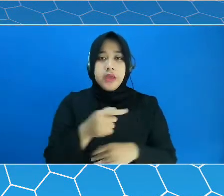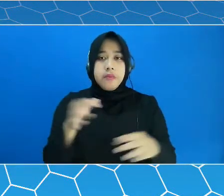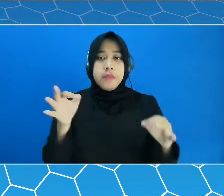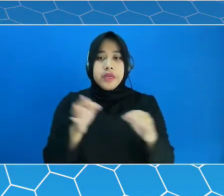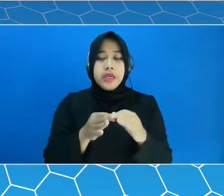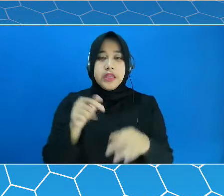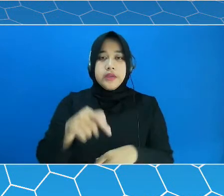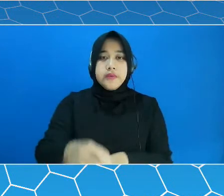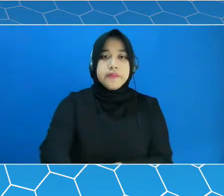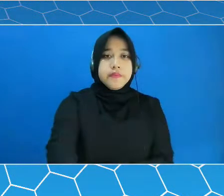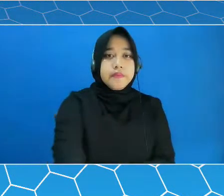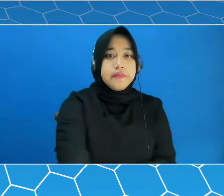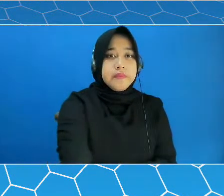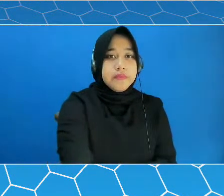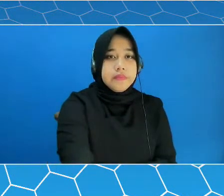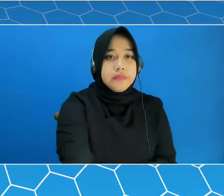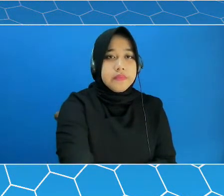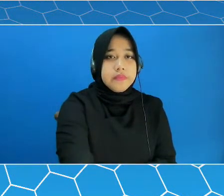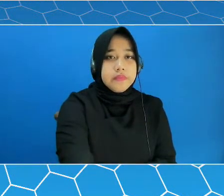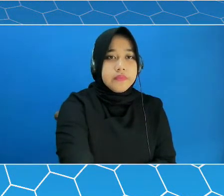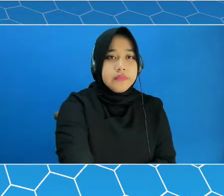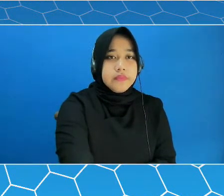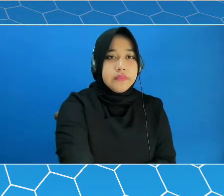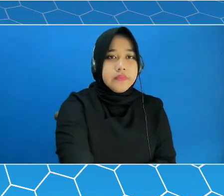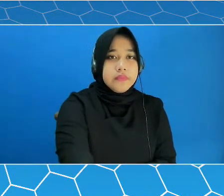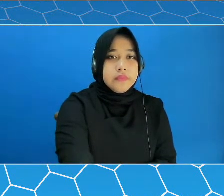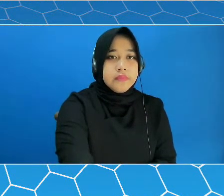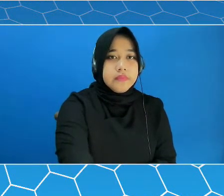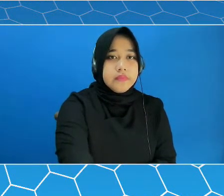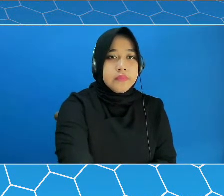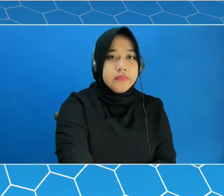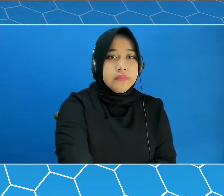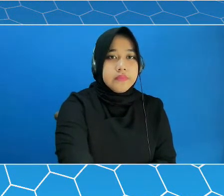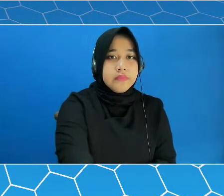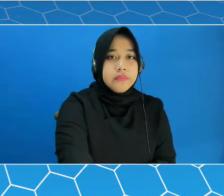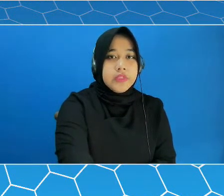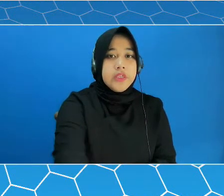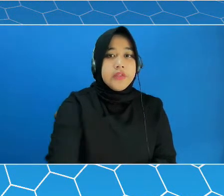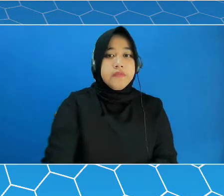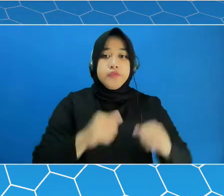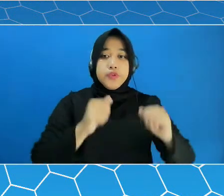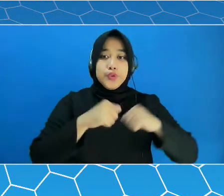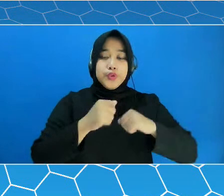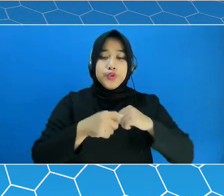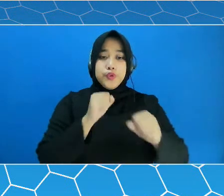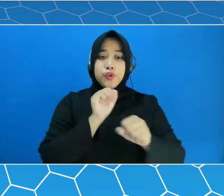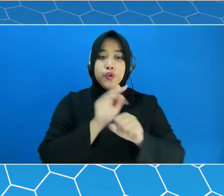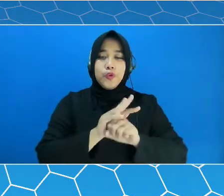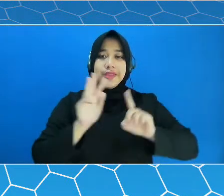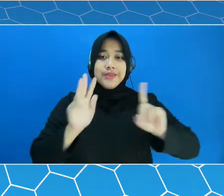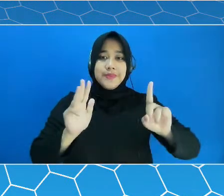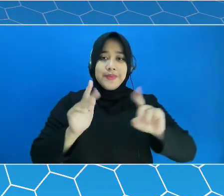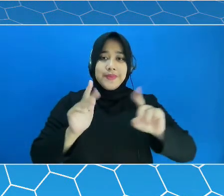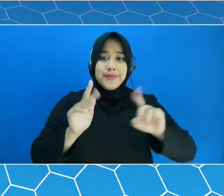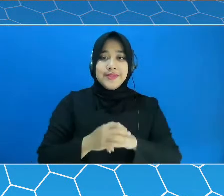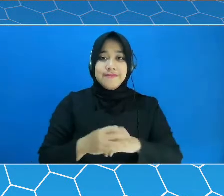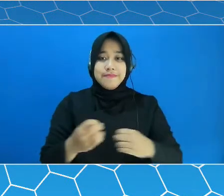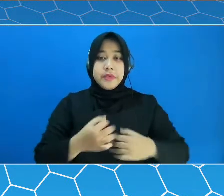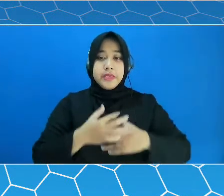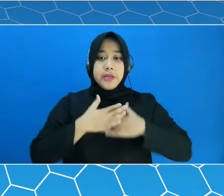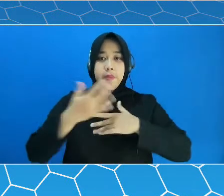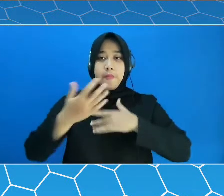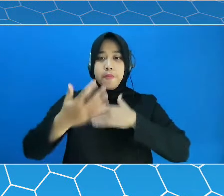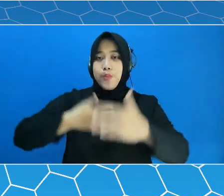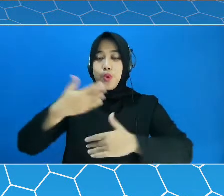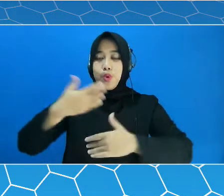So in summary, I think we agreed COVID-19 has severely affected the NCD management and health facilities in Malaysia, but I'm sure it's not only in our